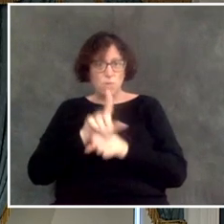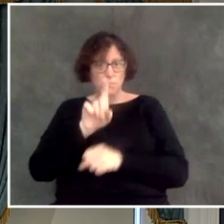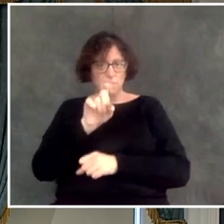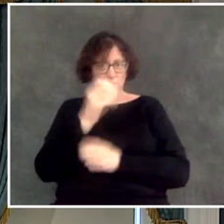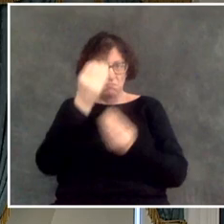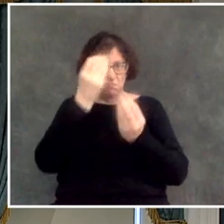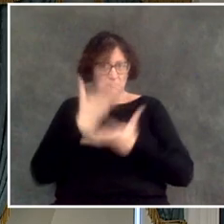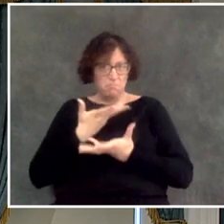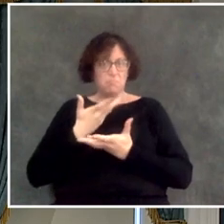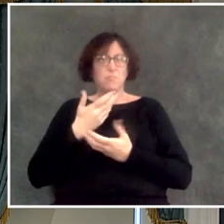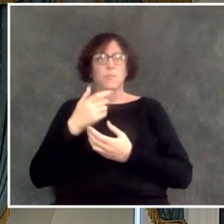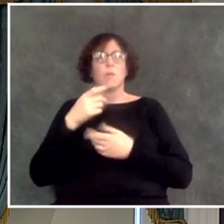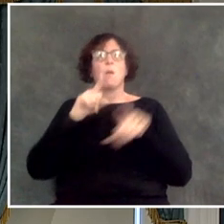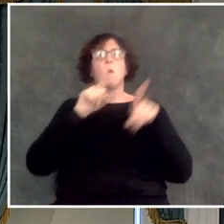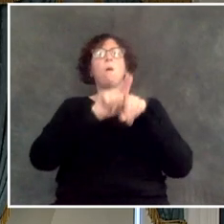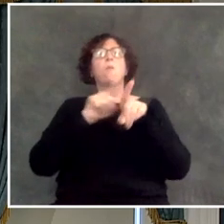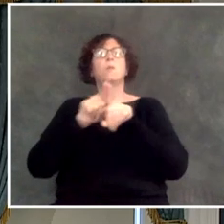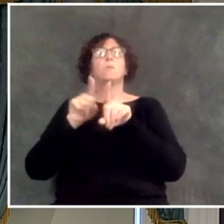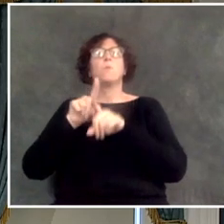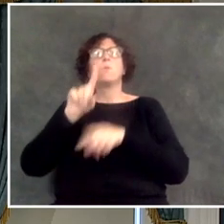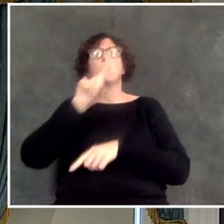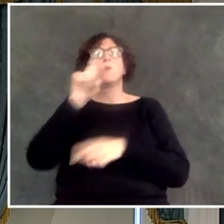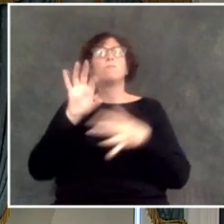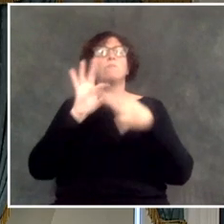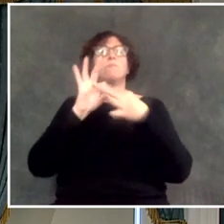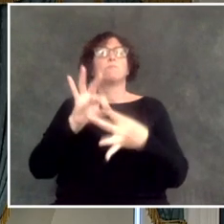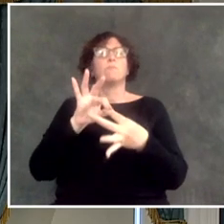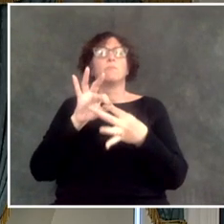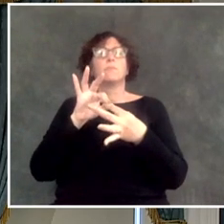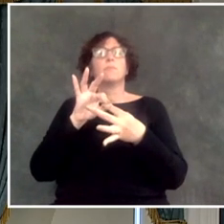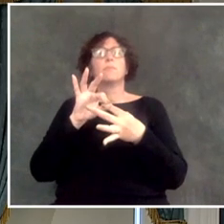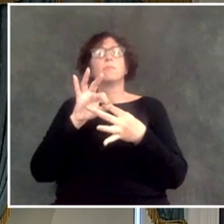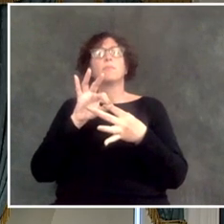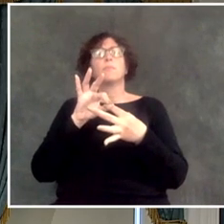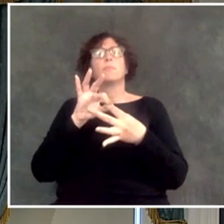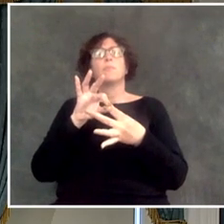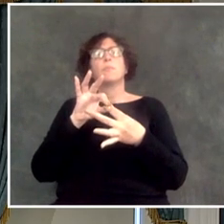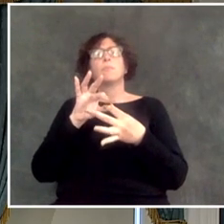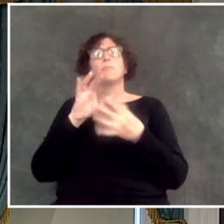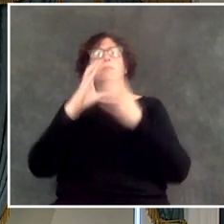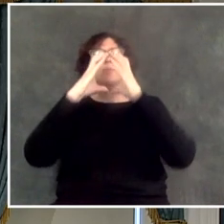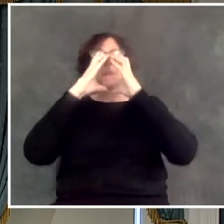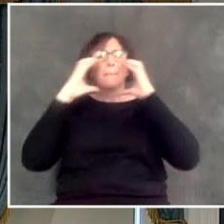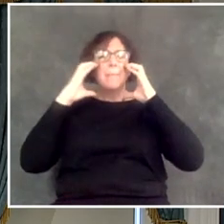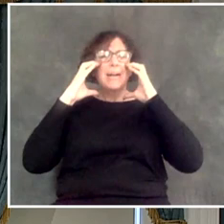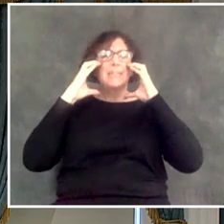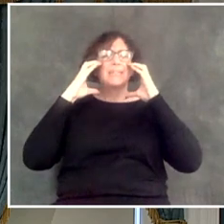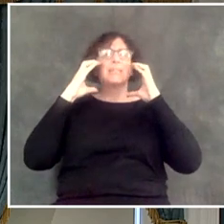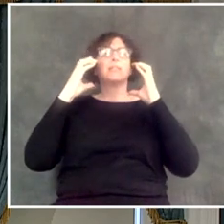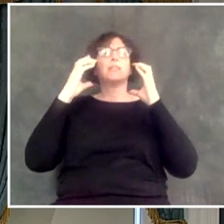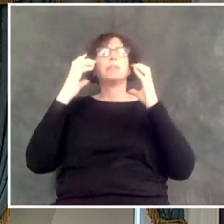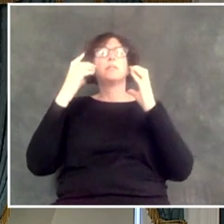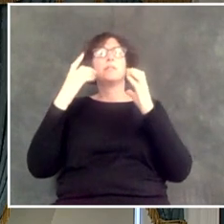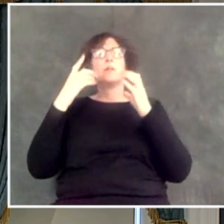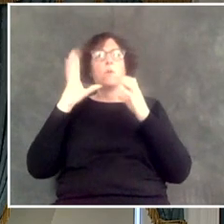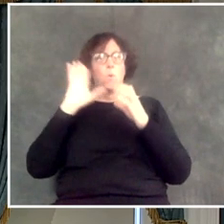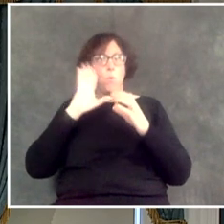yesterday, is that also going to apply to inmates and staff there? So,